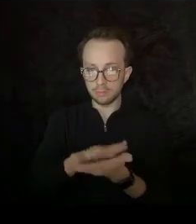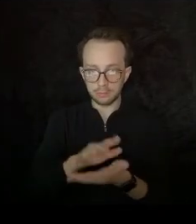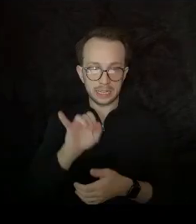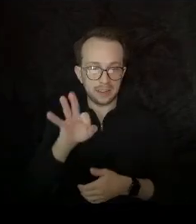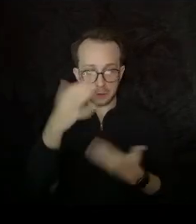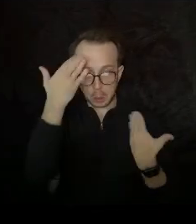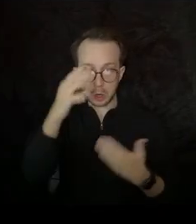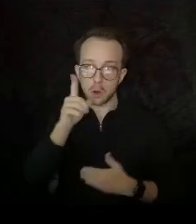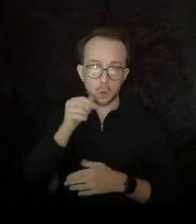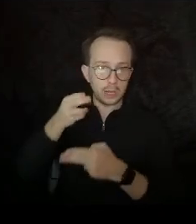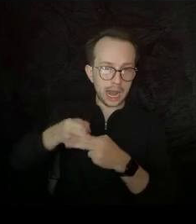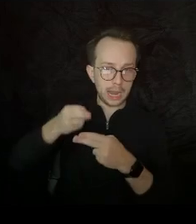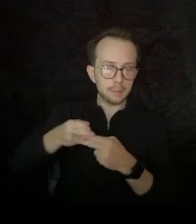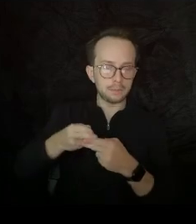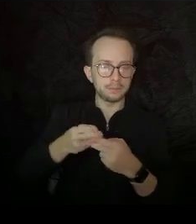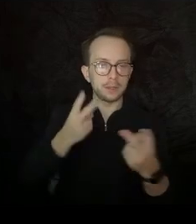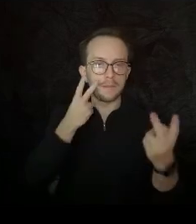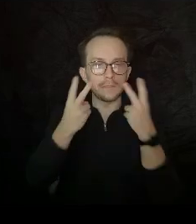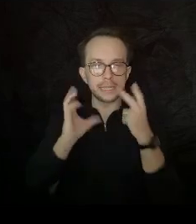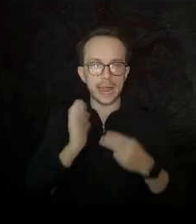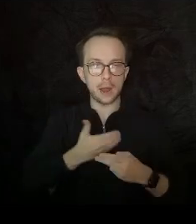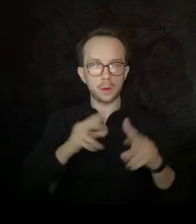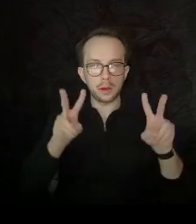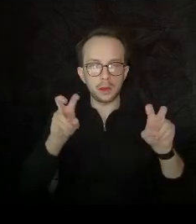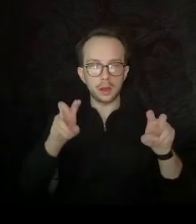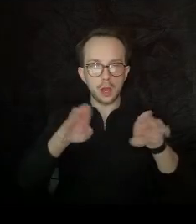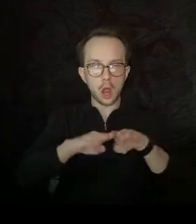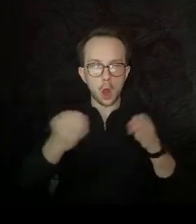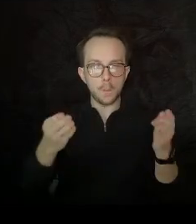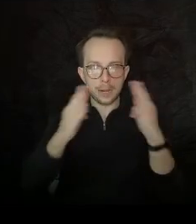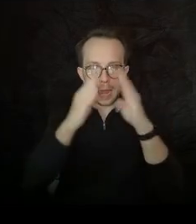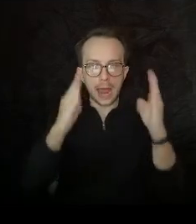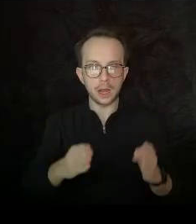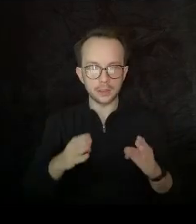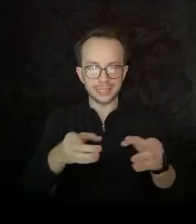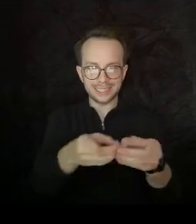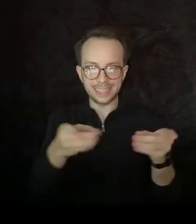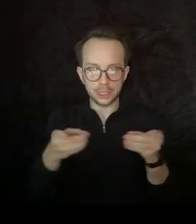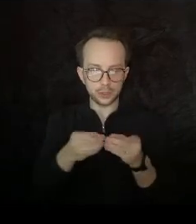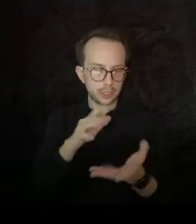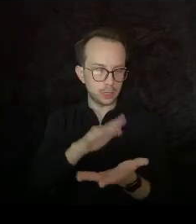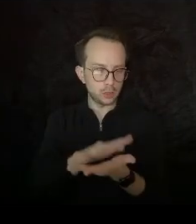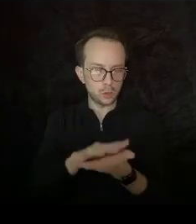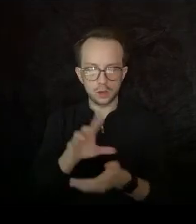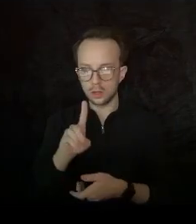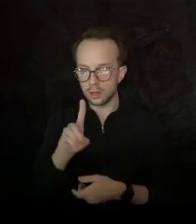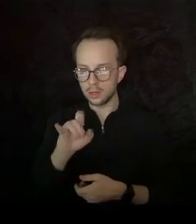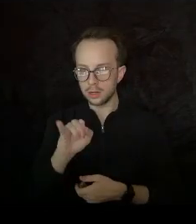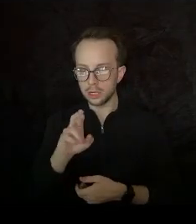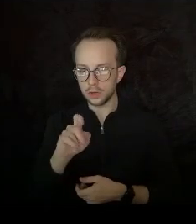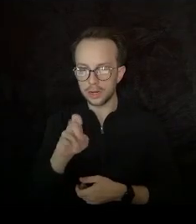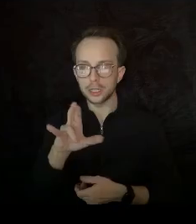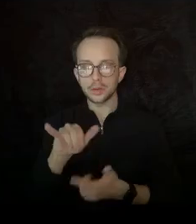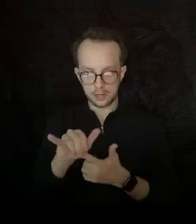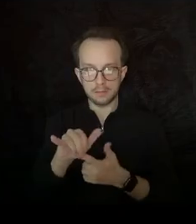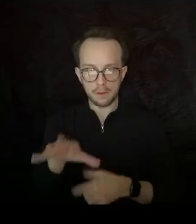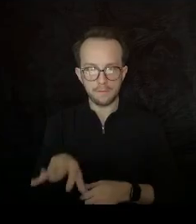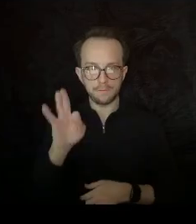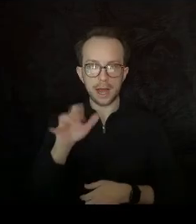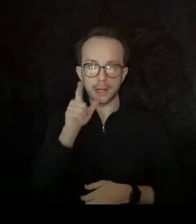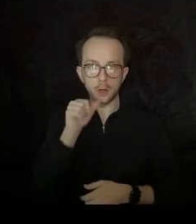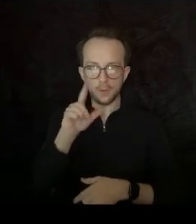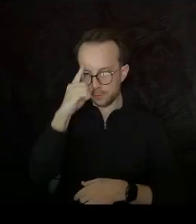is, you can visit our open house, district and school directory to find the Director of Special Education for your